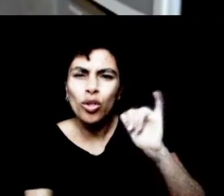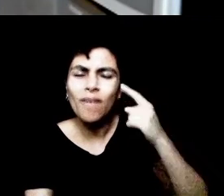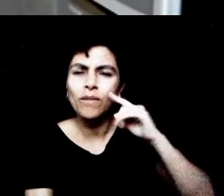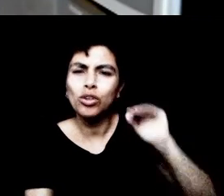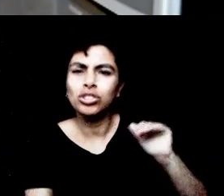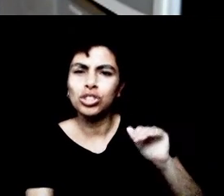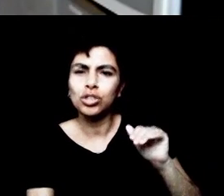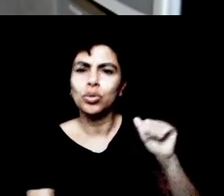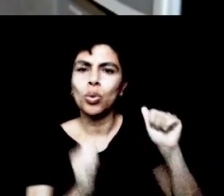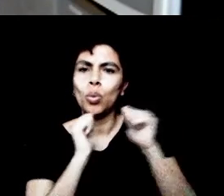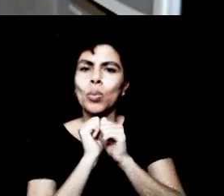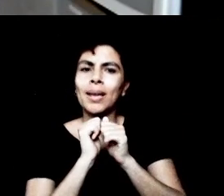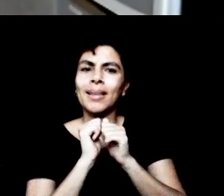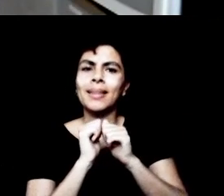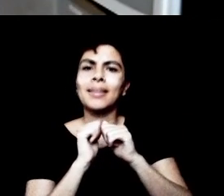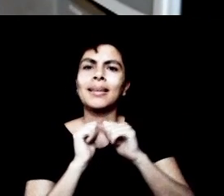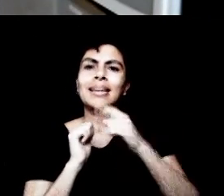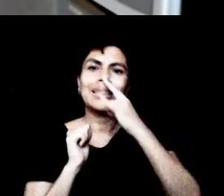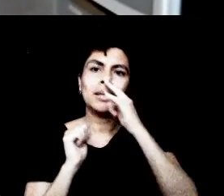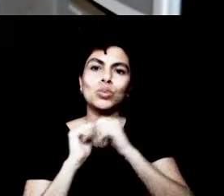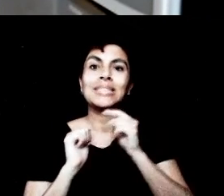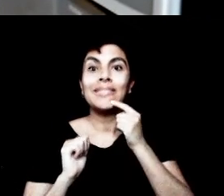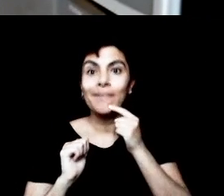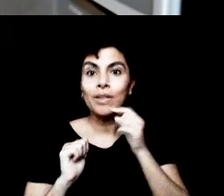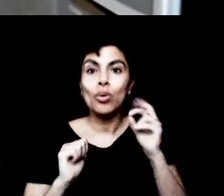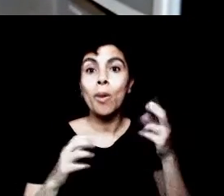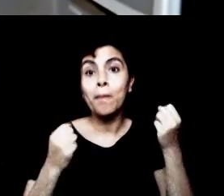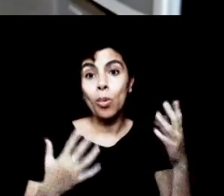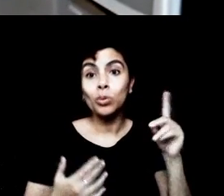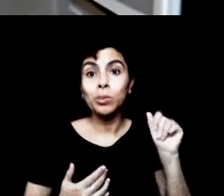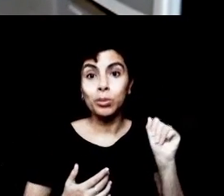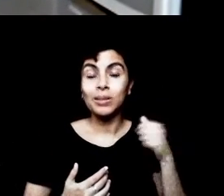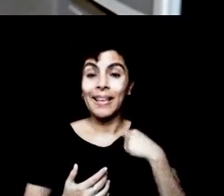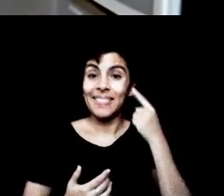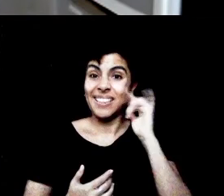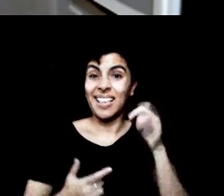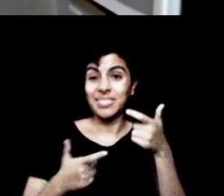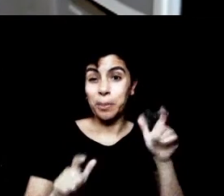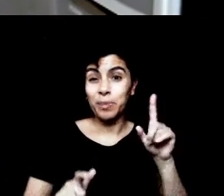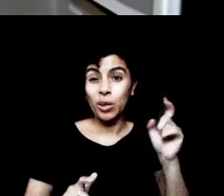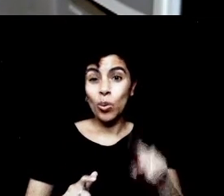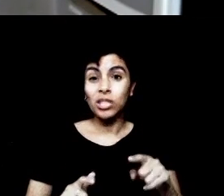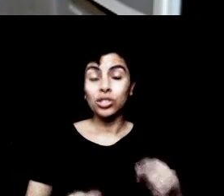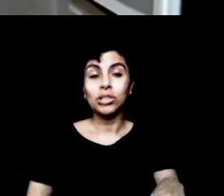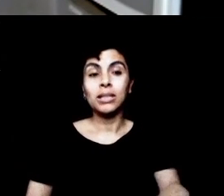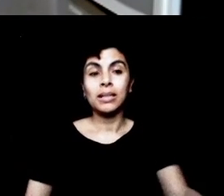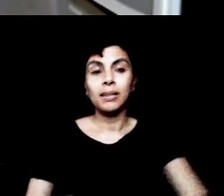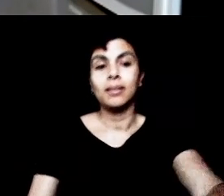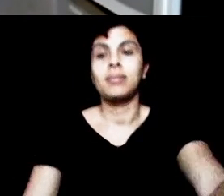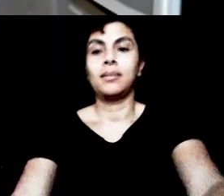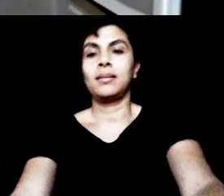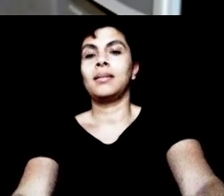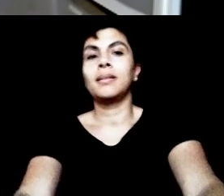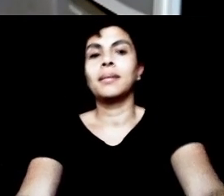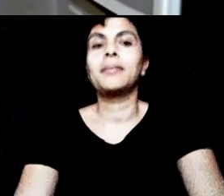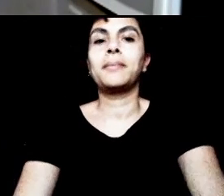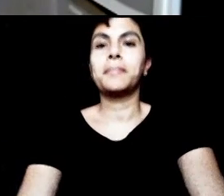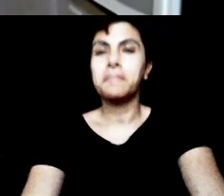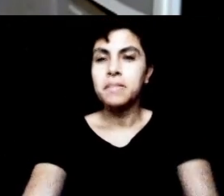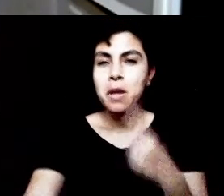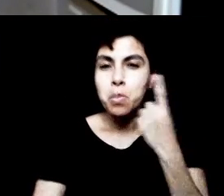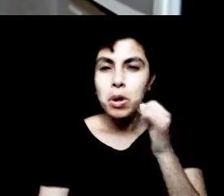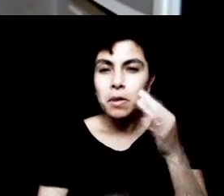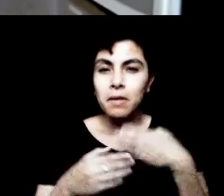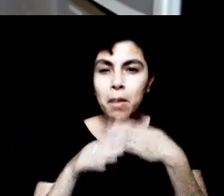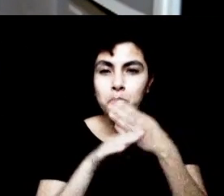for children with severe or multiple disabilities? And I think that's a big question. And I'm wondering